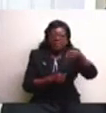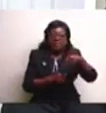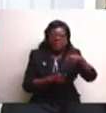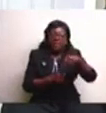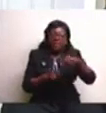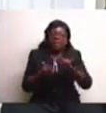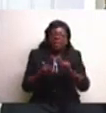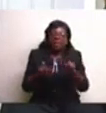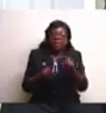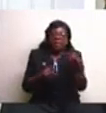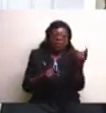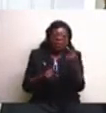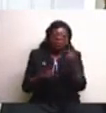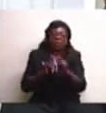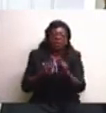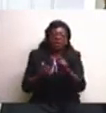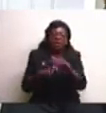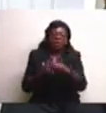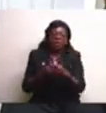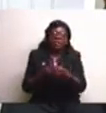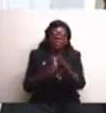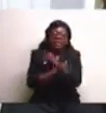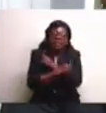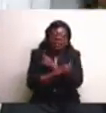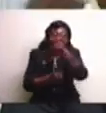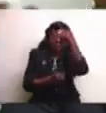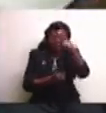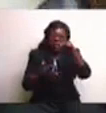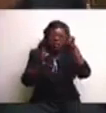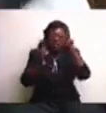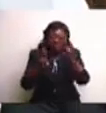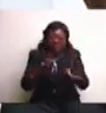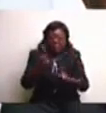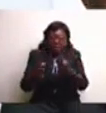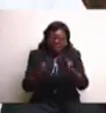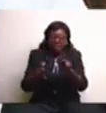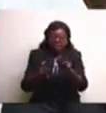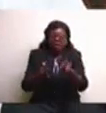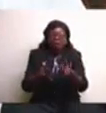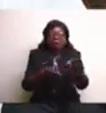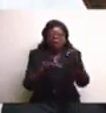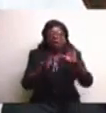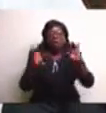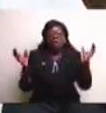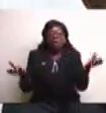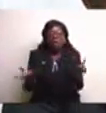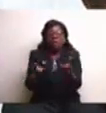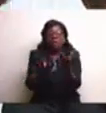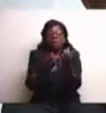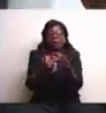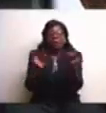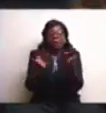love for the people of the Commonwealth of the Bahamas, and his constant encouragement about, in